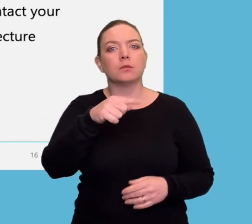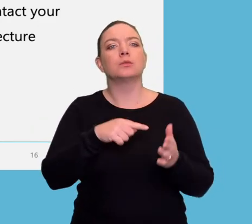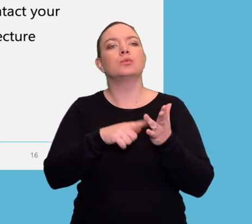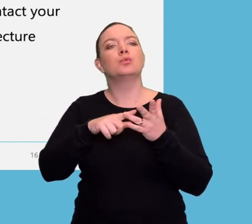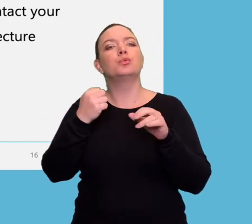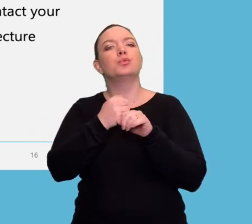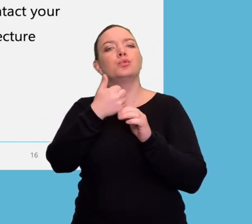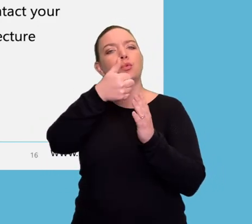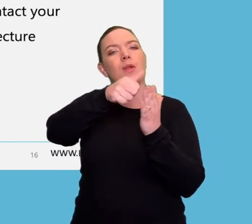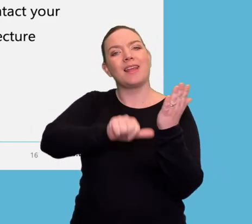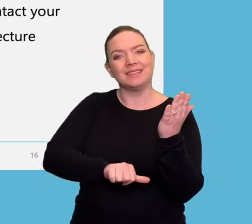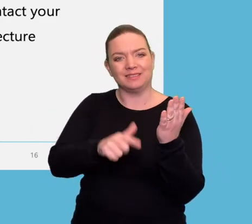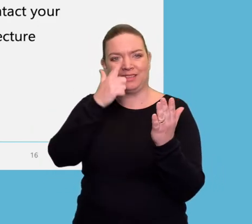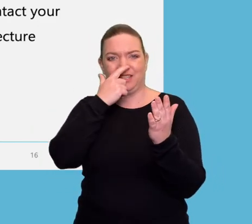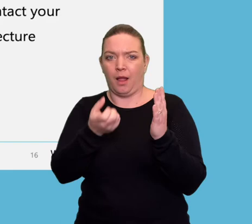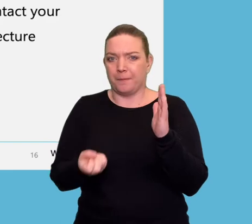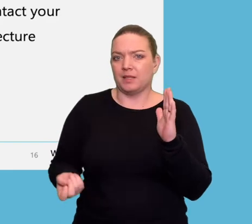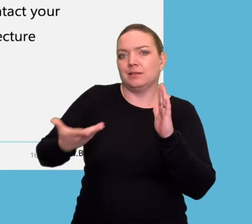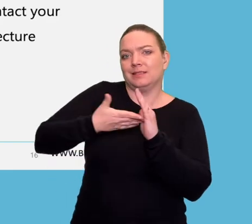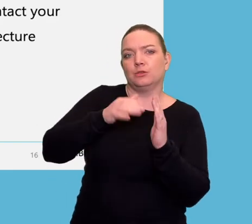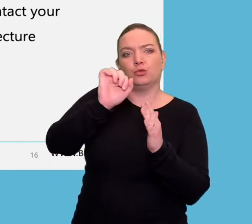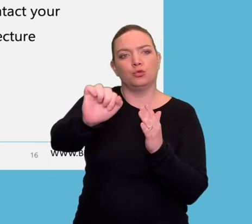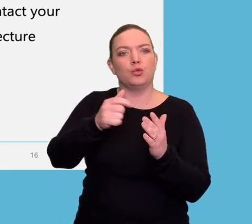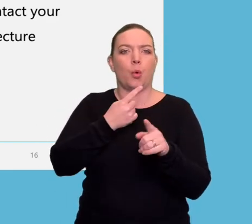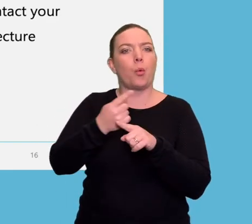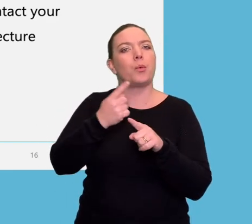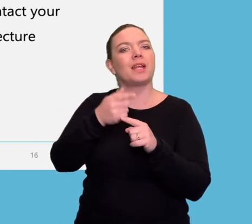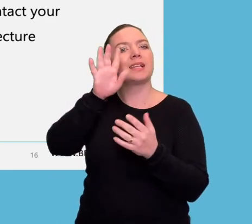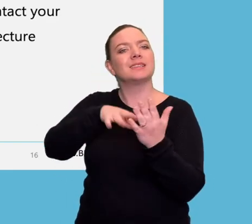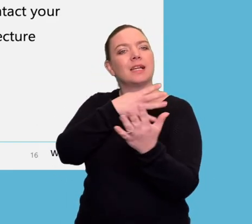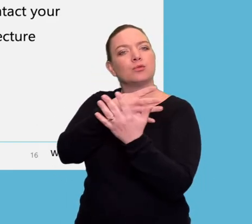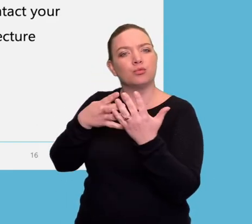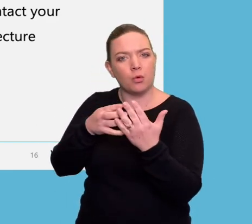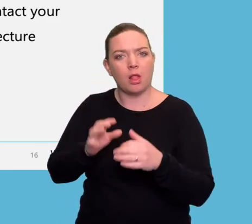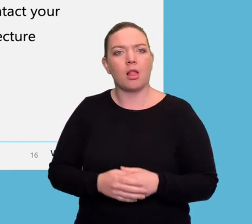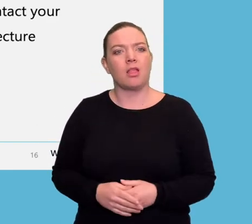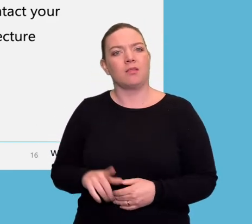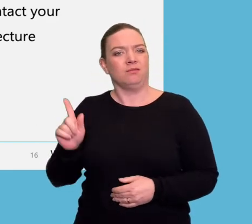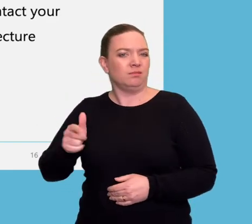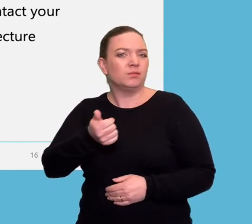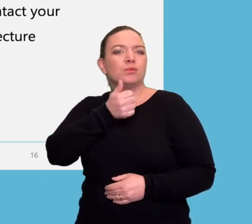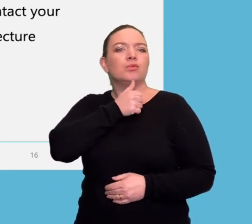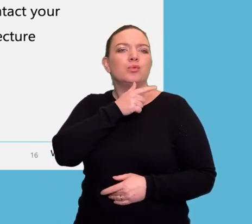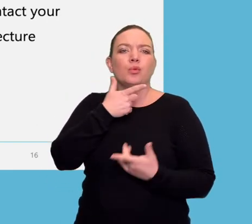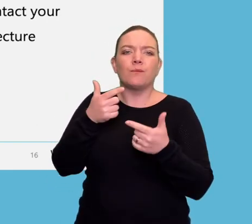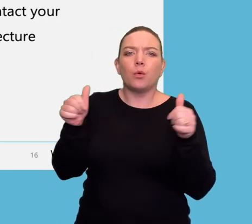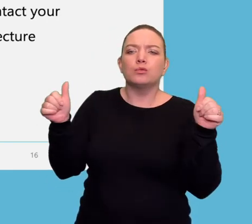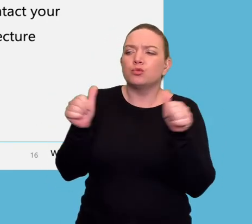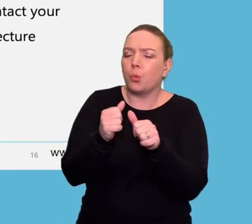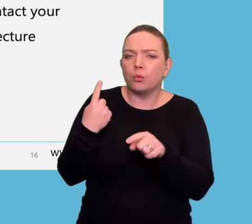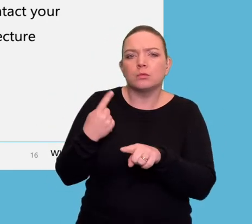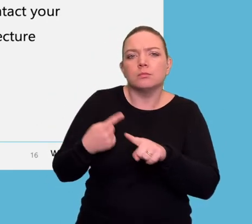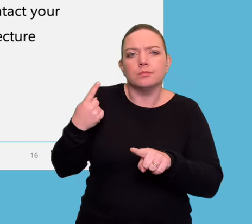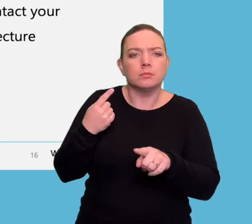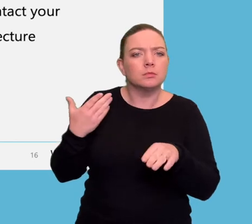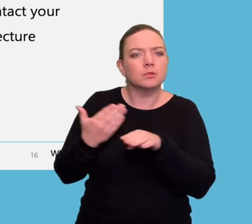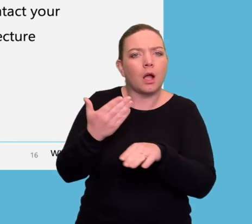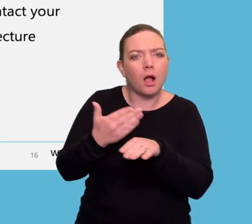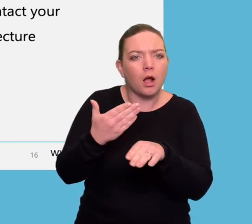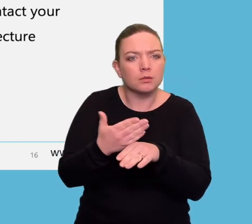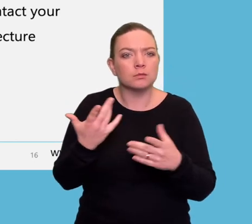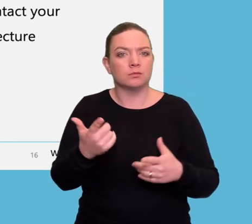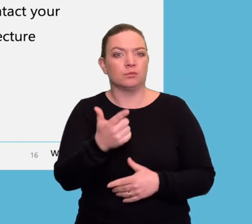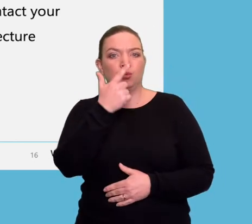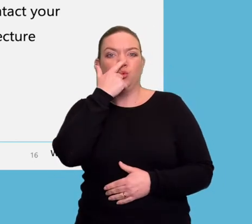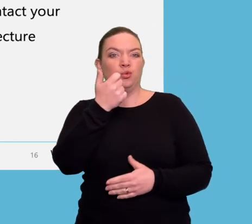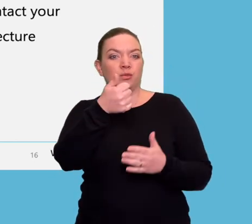weekly schedule. These are typically used for shorter or more immediate daily tasks. You could, for example, use this to remind yourself to